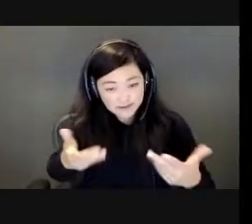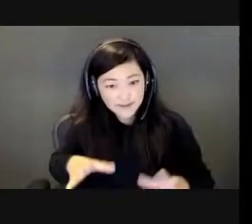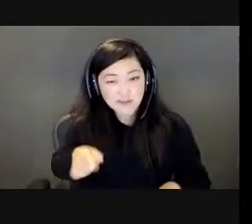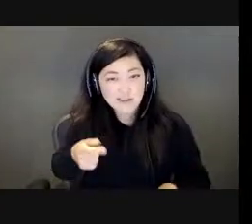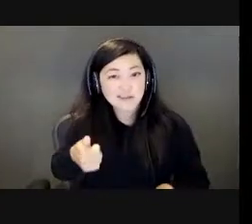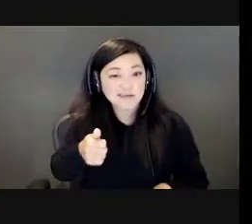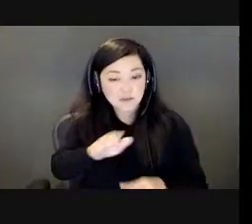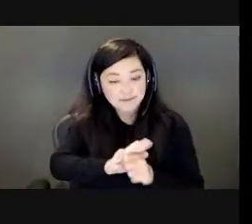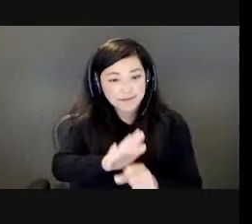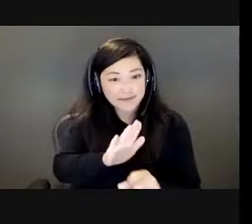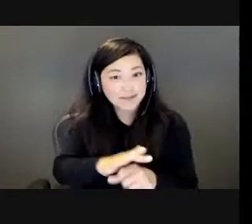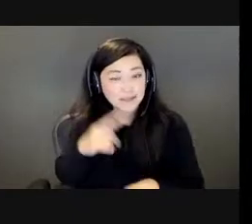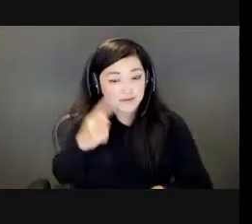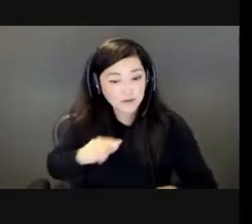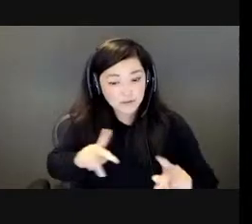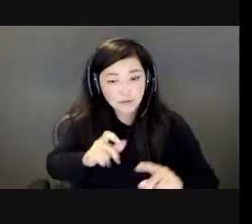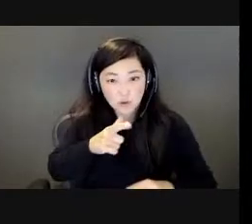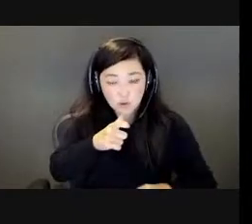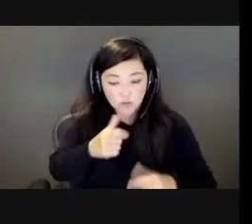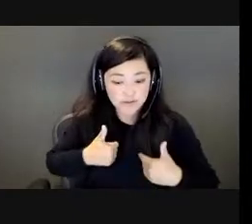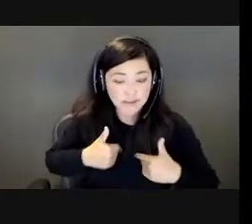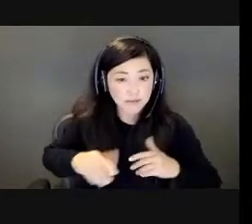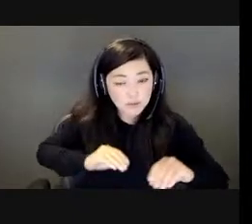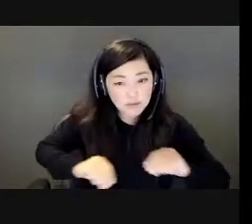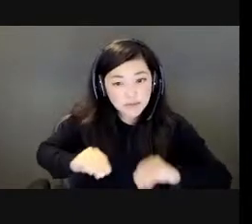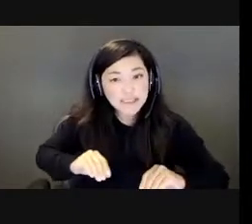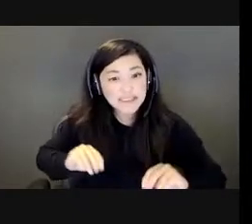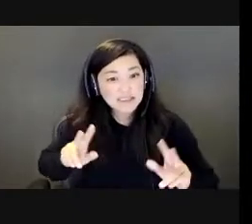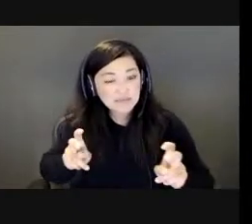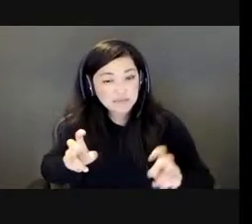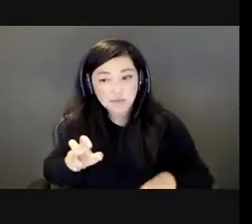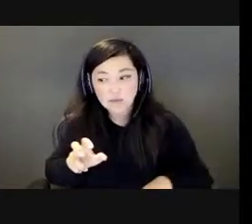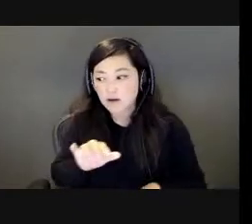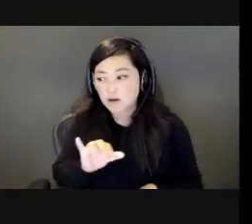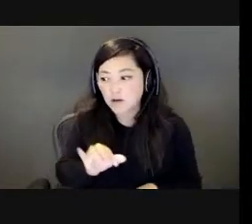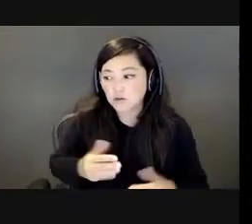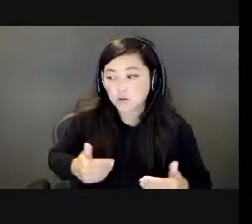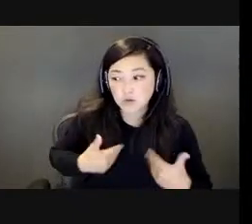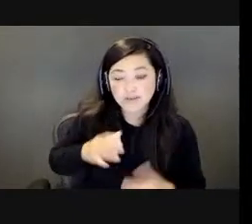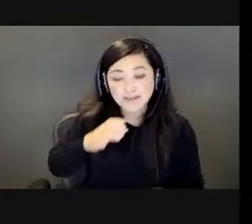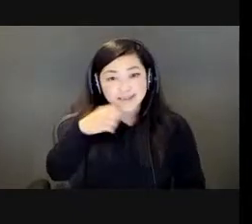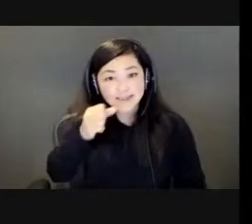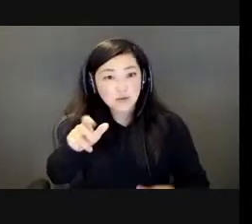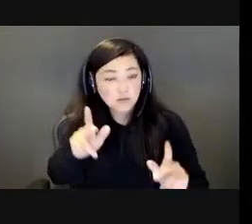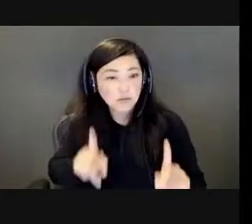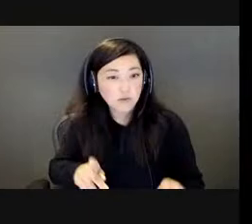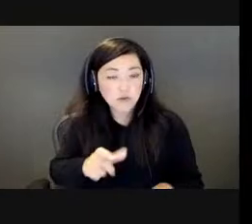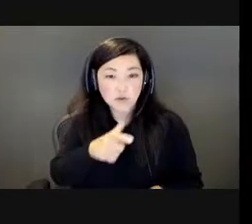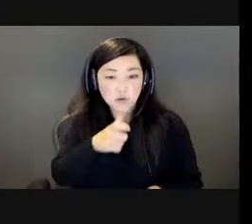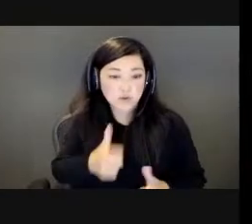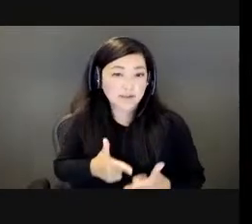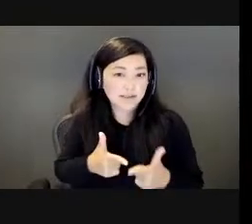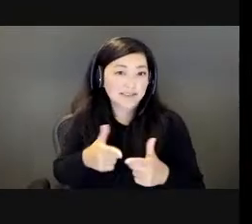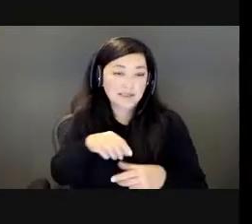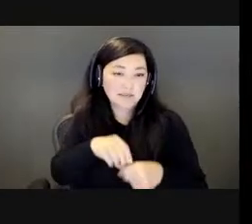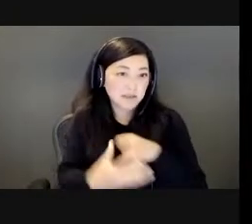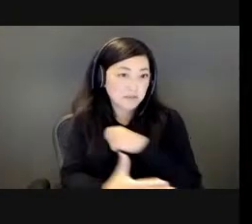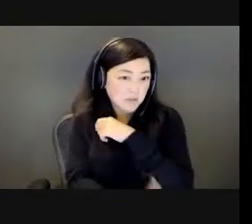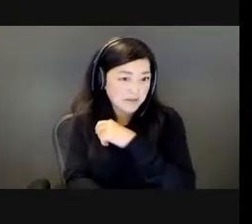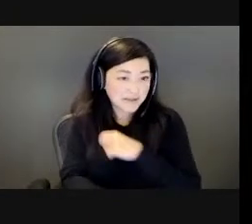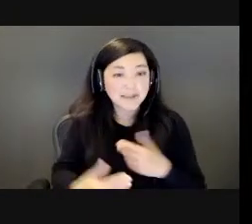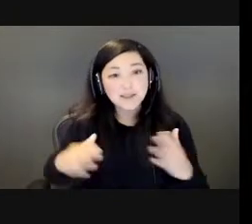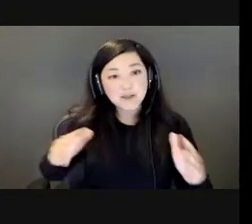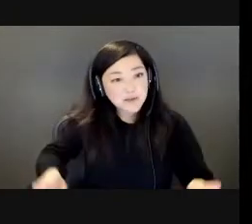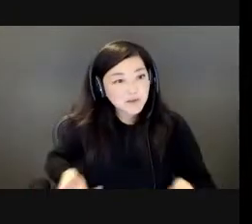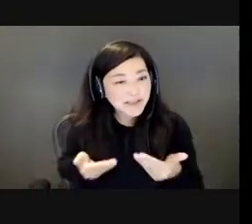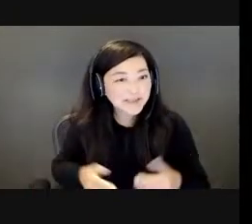with a mobility disability, youth, seniors, and persons living in poverty. Welcome, Haley. Thank you